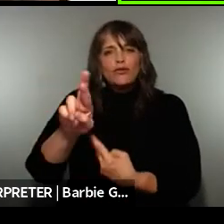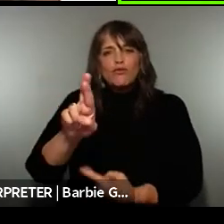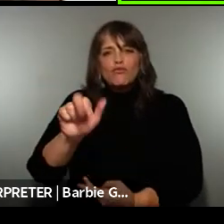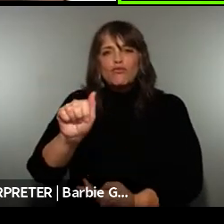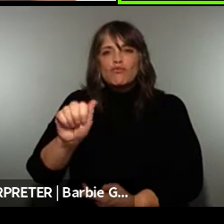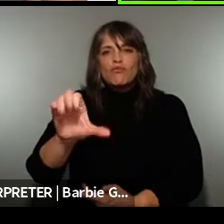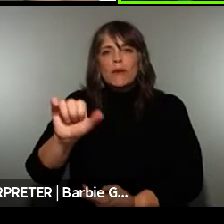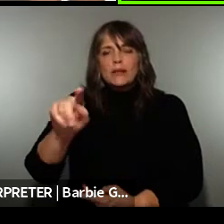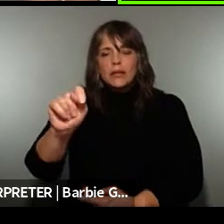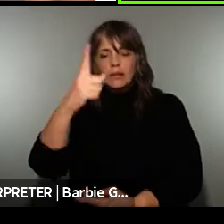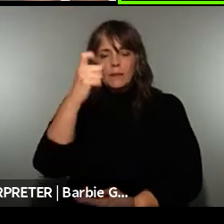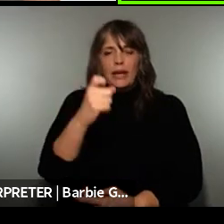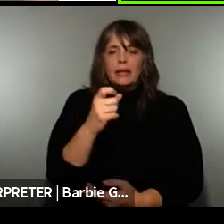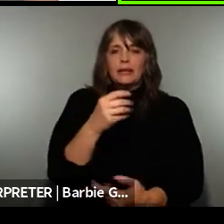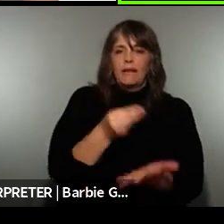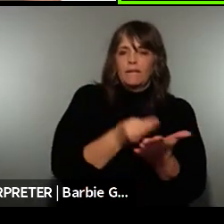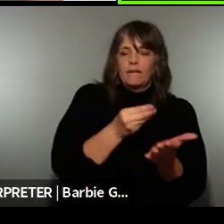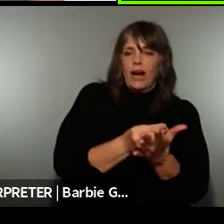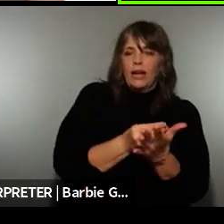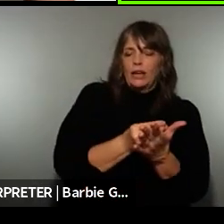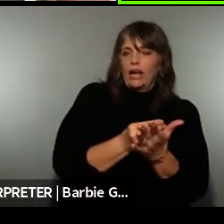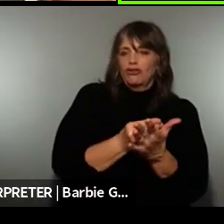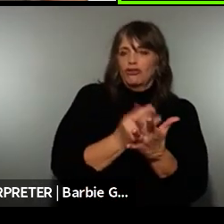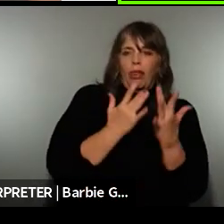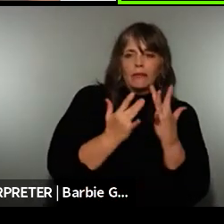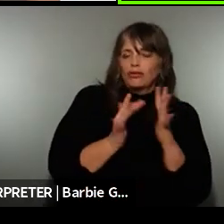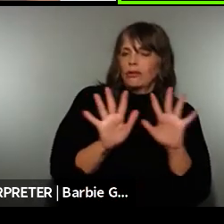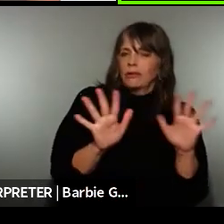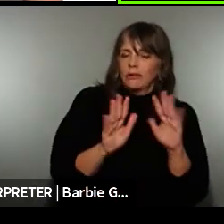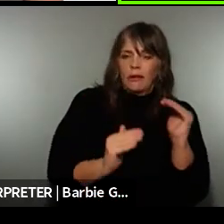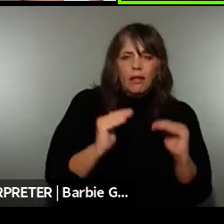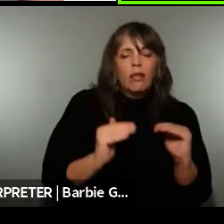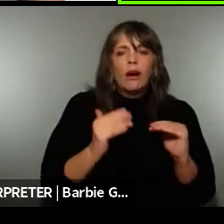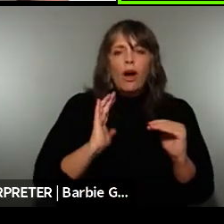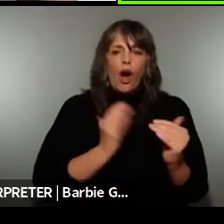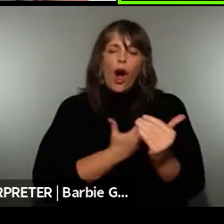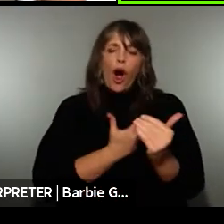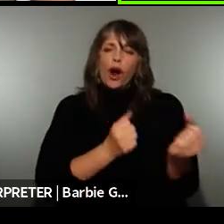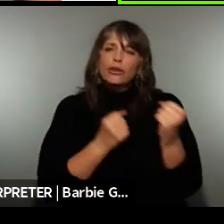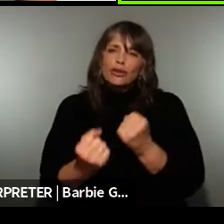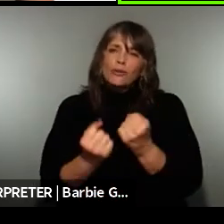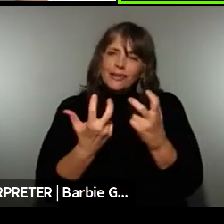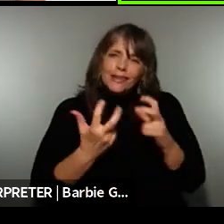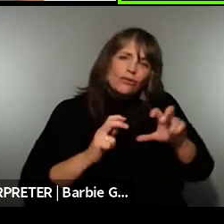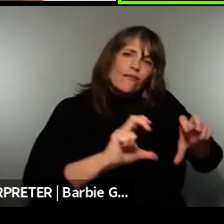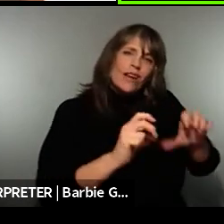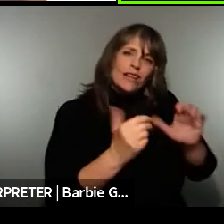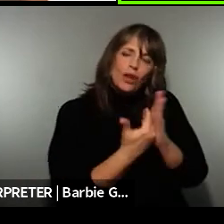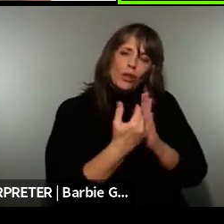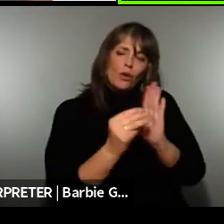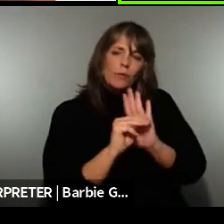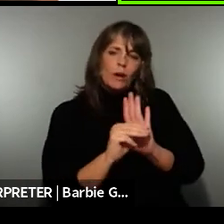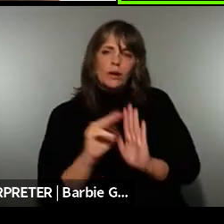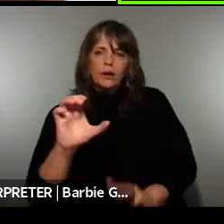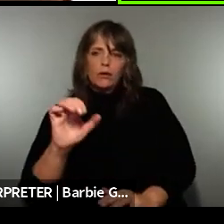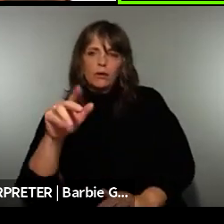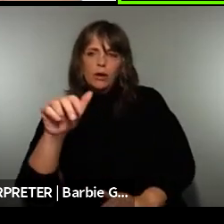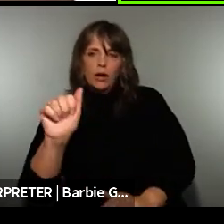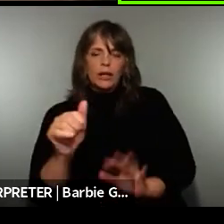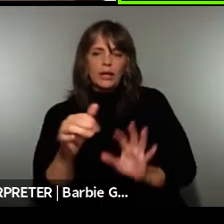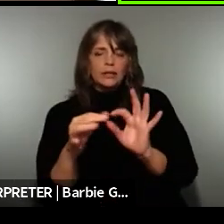What? Yes, true. Our strength is investing in these new models. Claudia adds, the economic structures